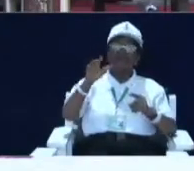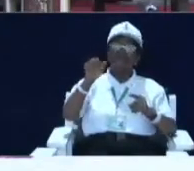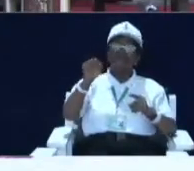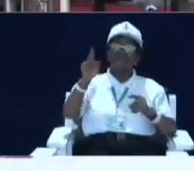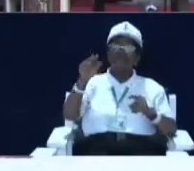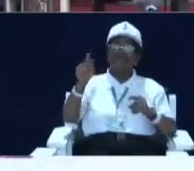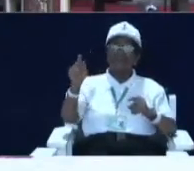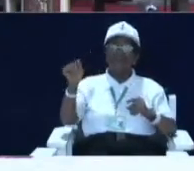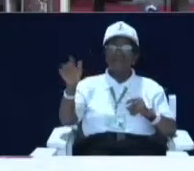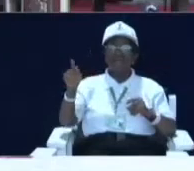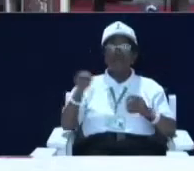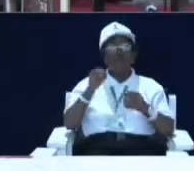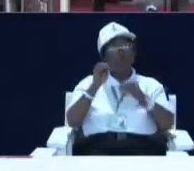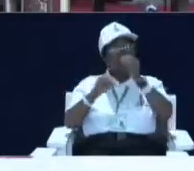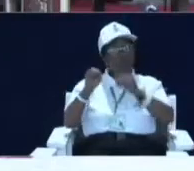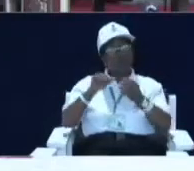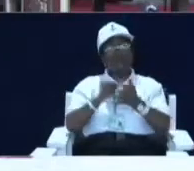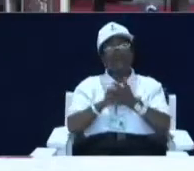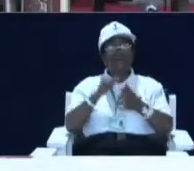Oh, that woman